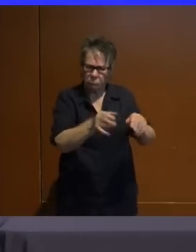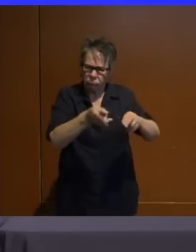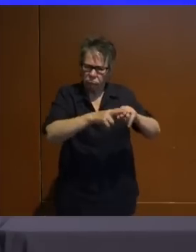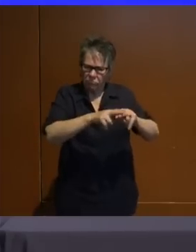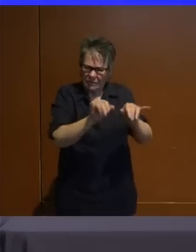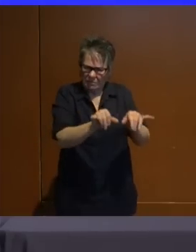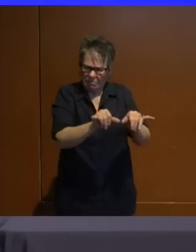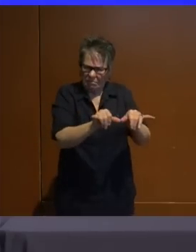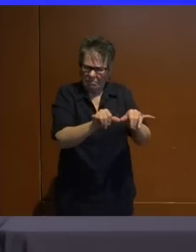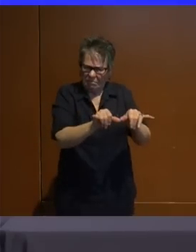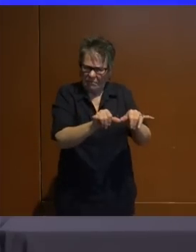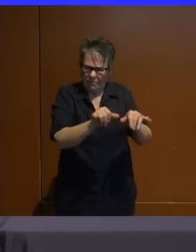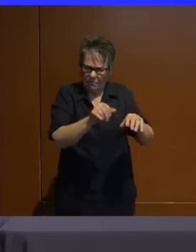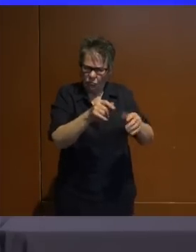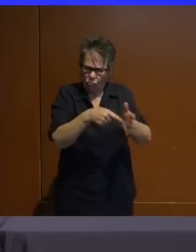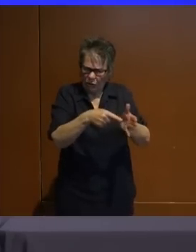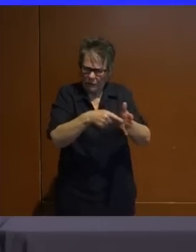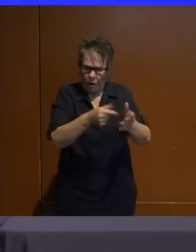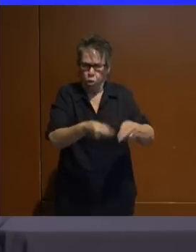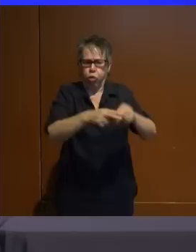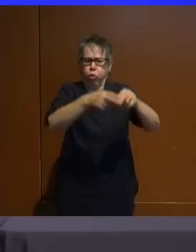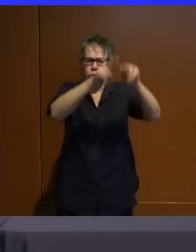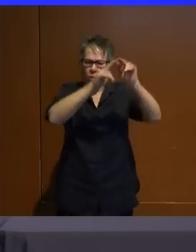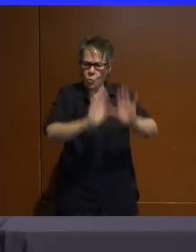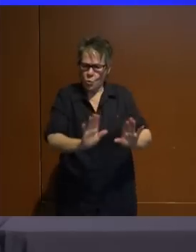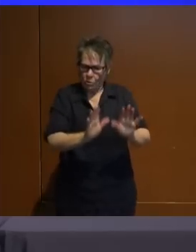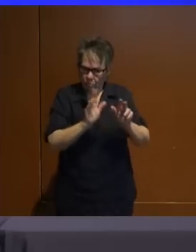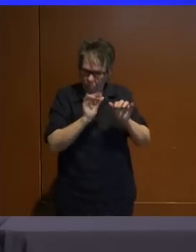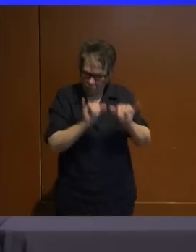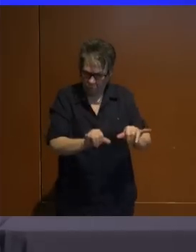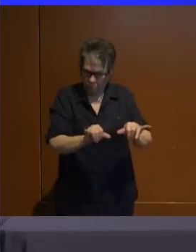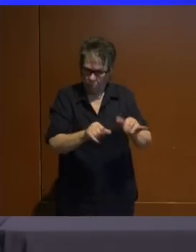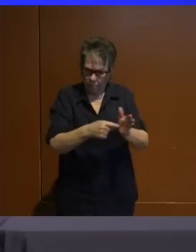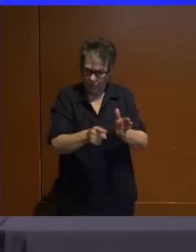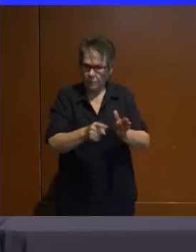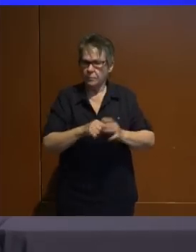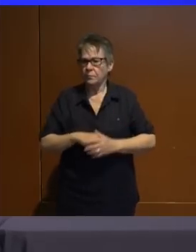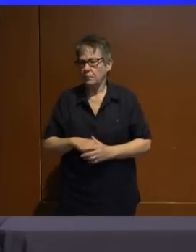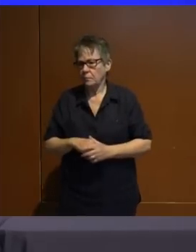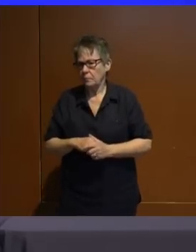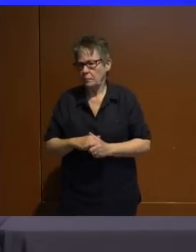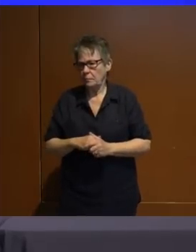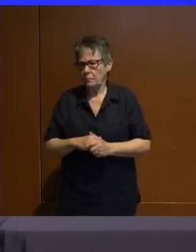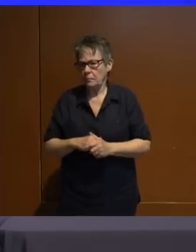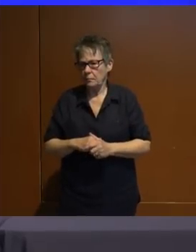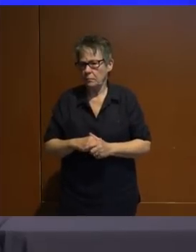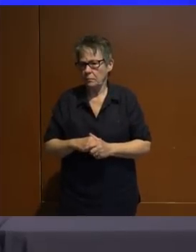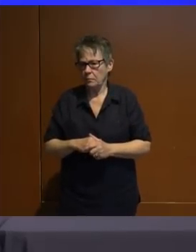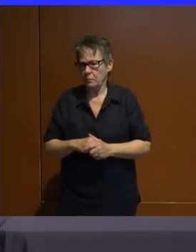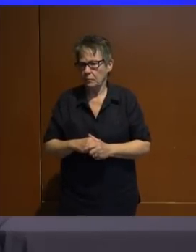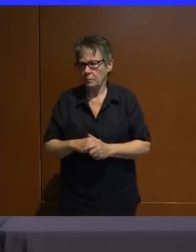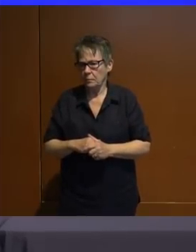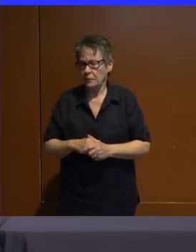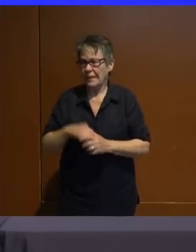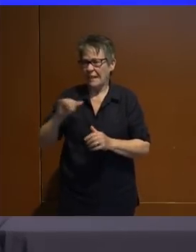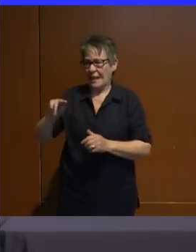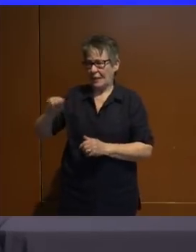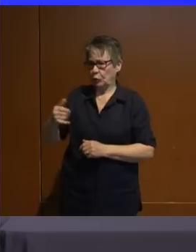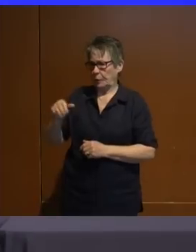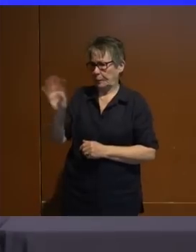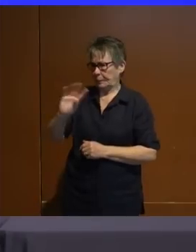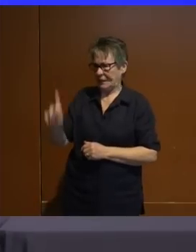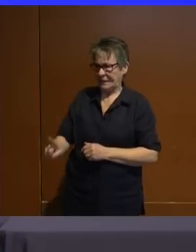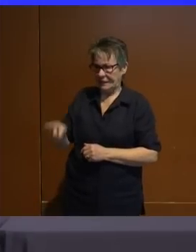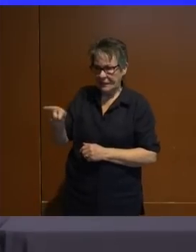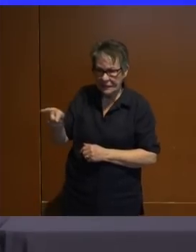Okay. Yes. Tell Daniel we miss him, and we'll answer his questions as best we can. My own question is, when do